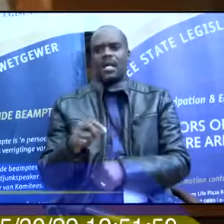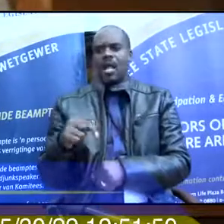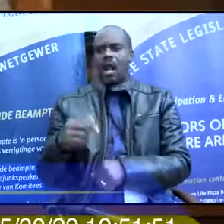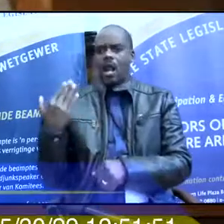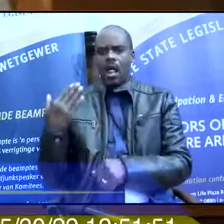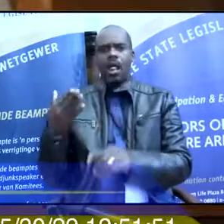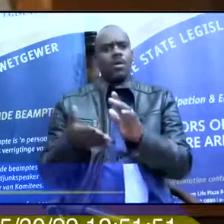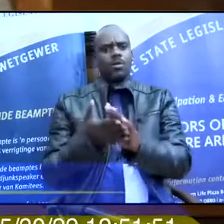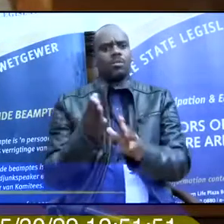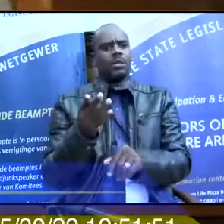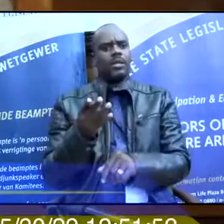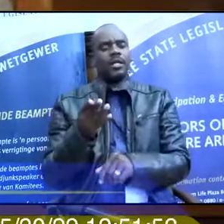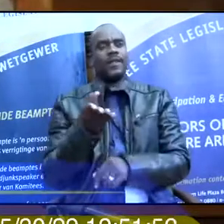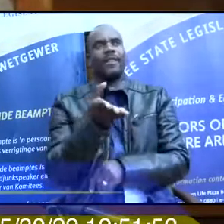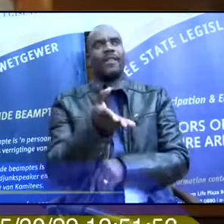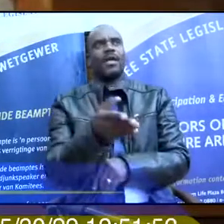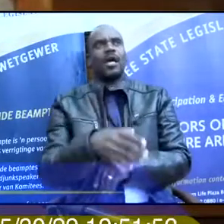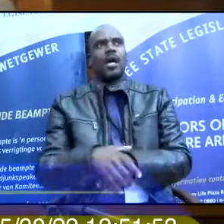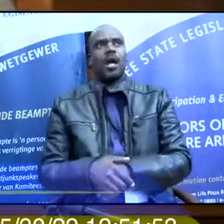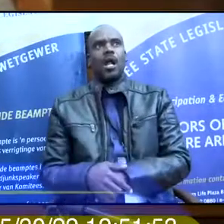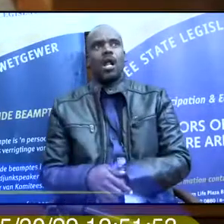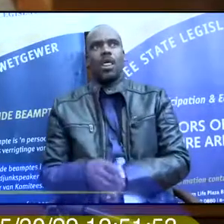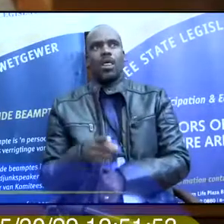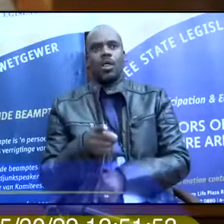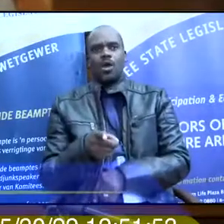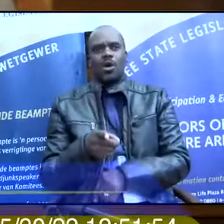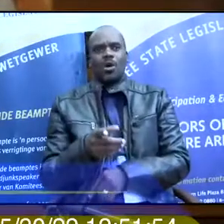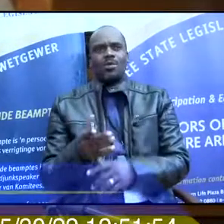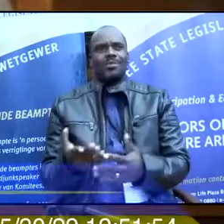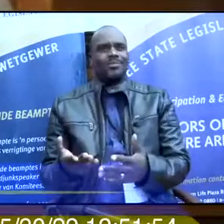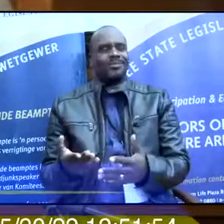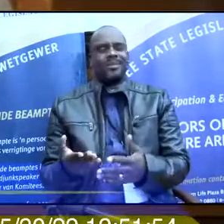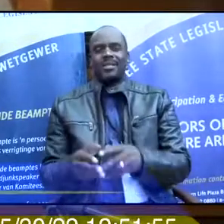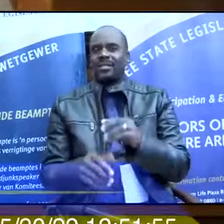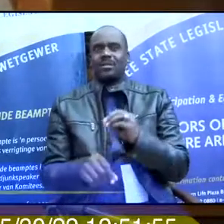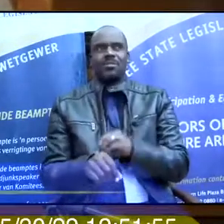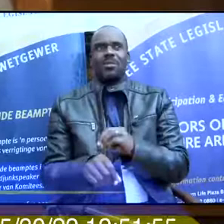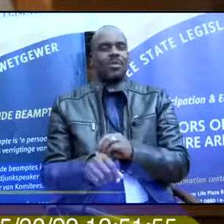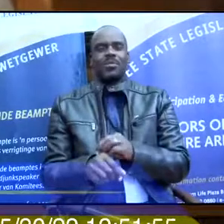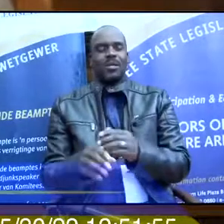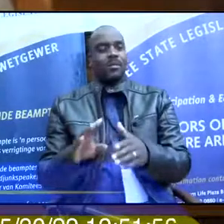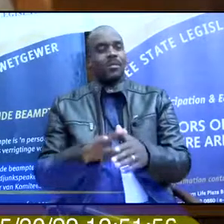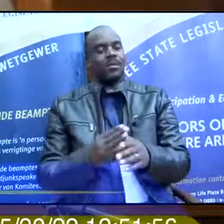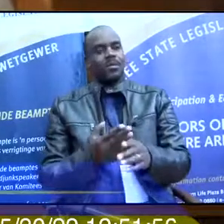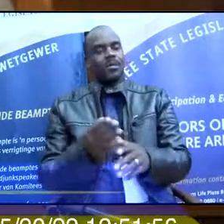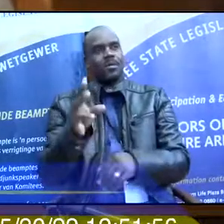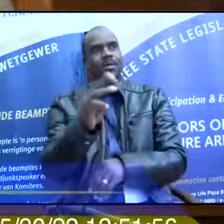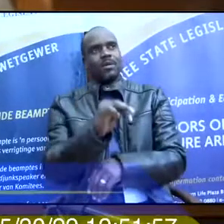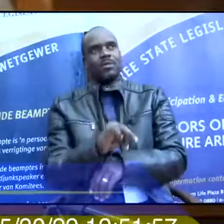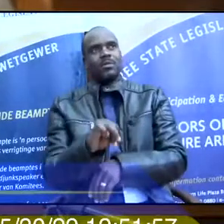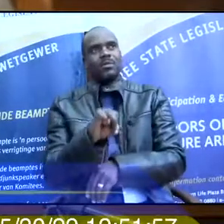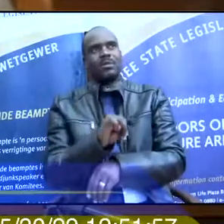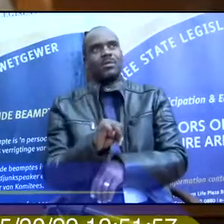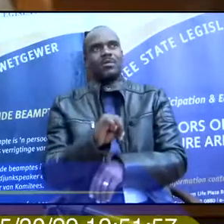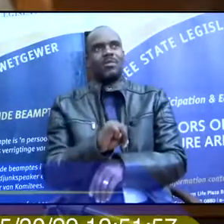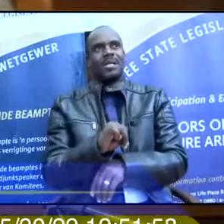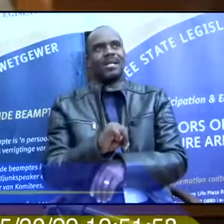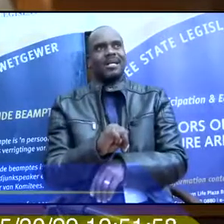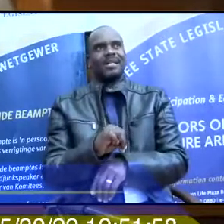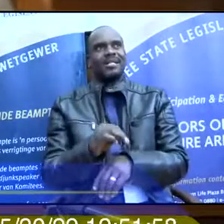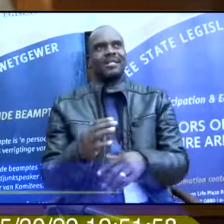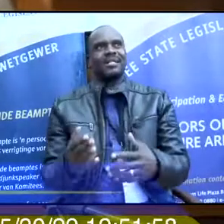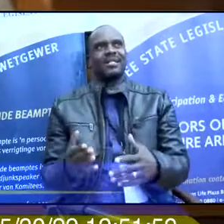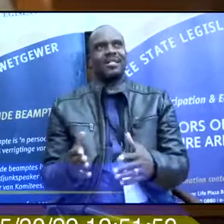gone to pension at 65 years because municipalities unable to pay pension they